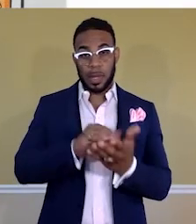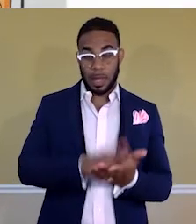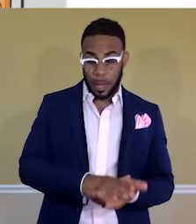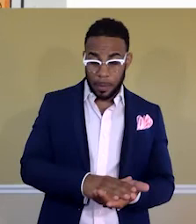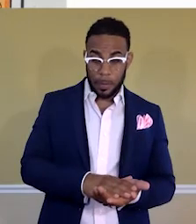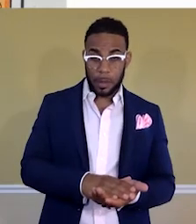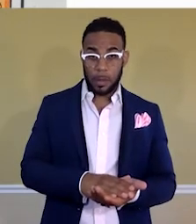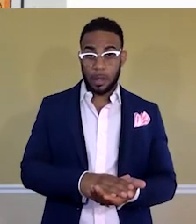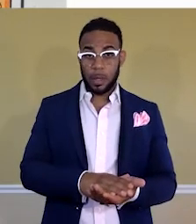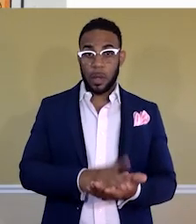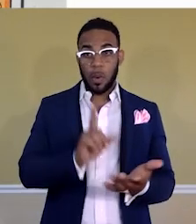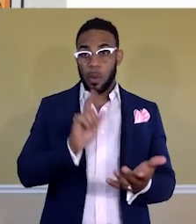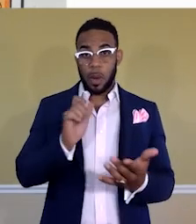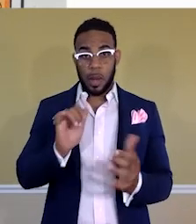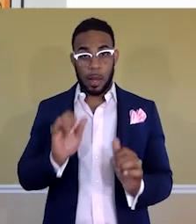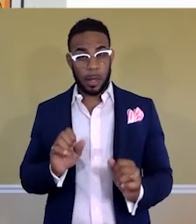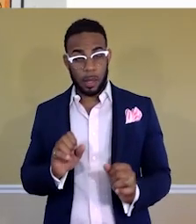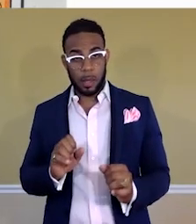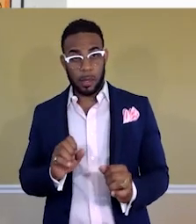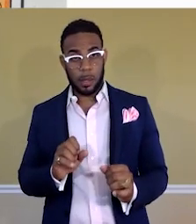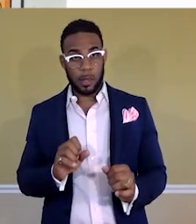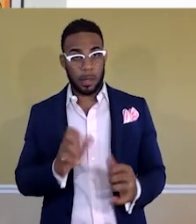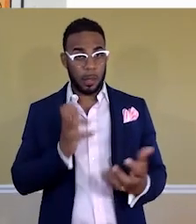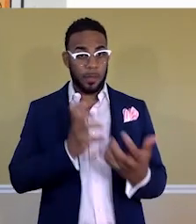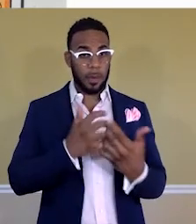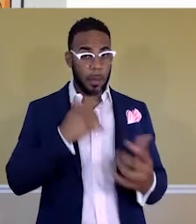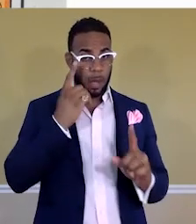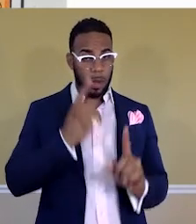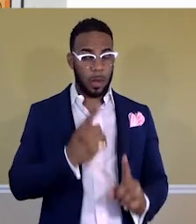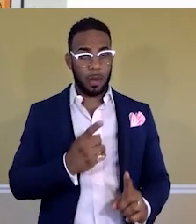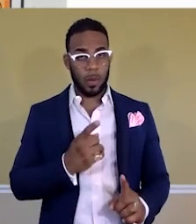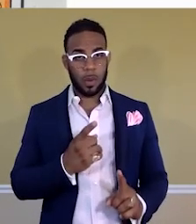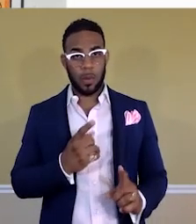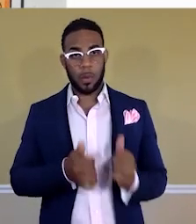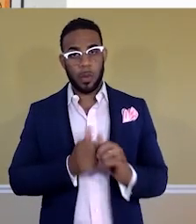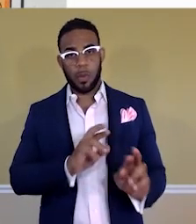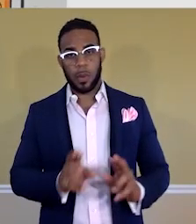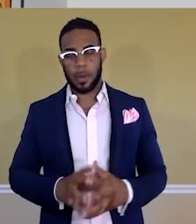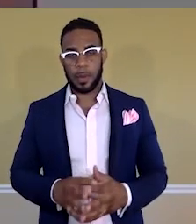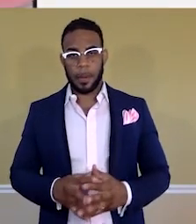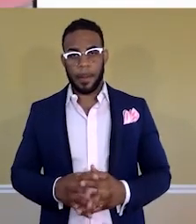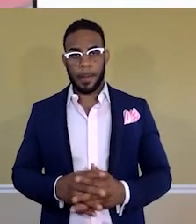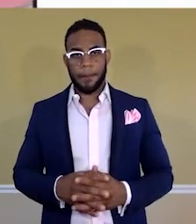capture where I can fit my goals most readily.